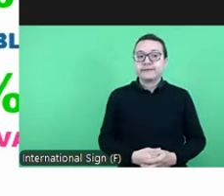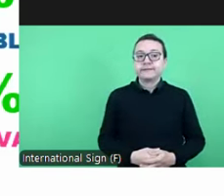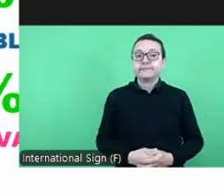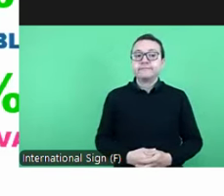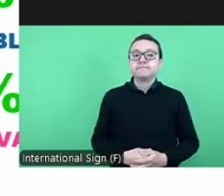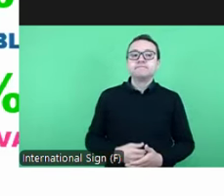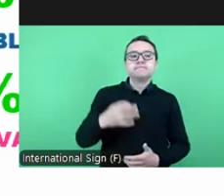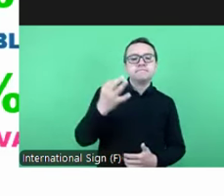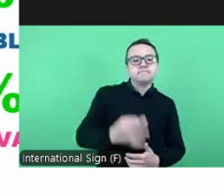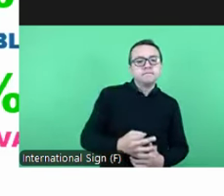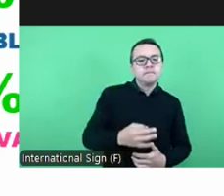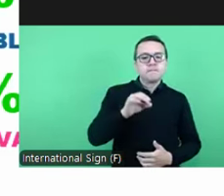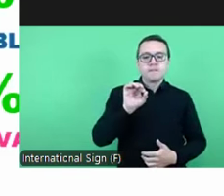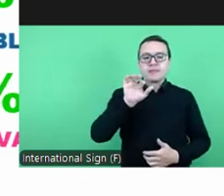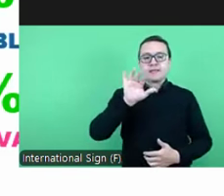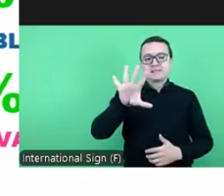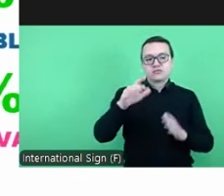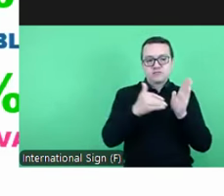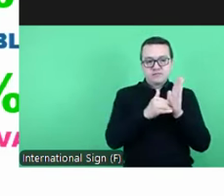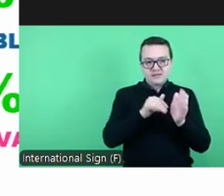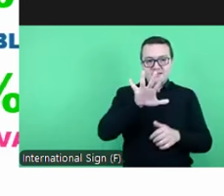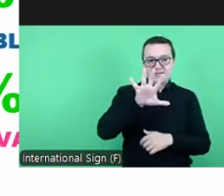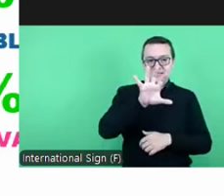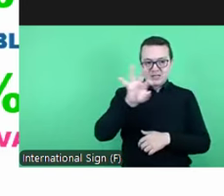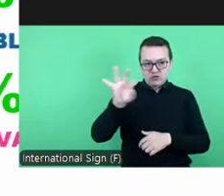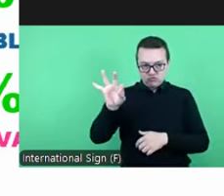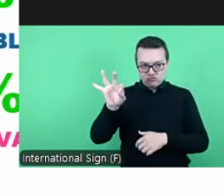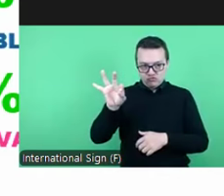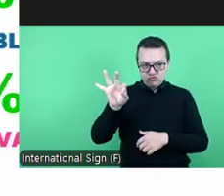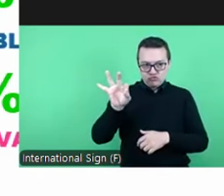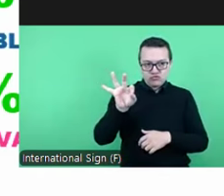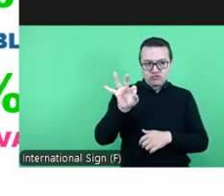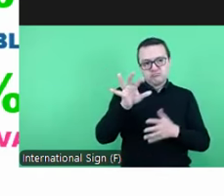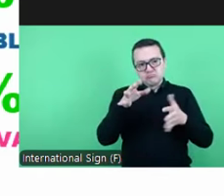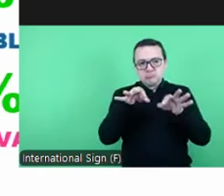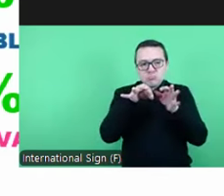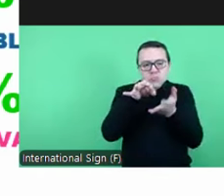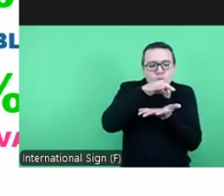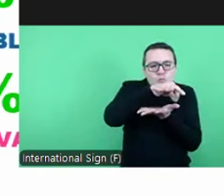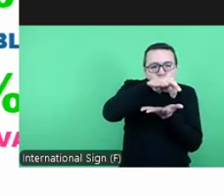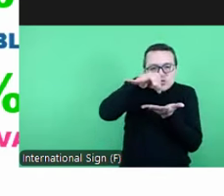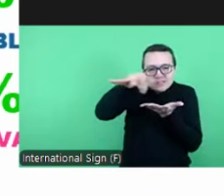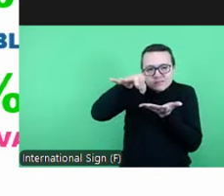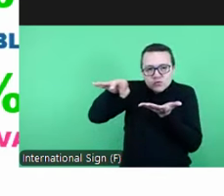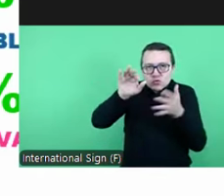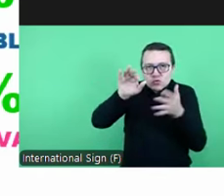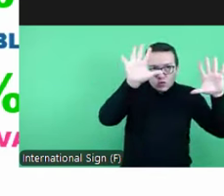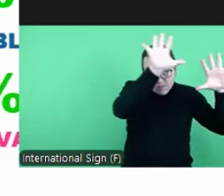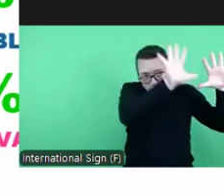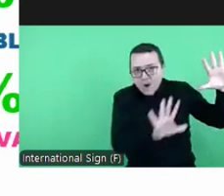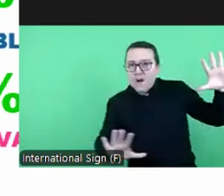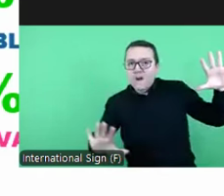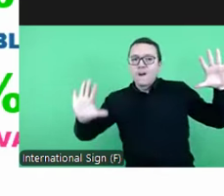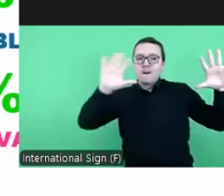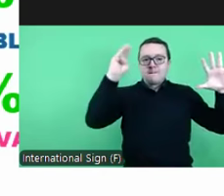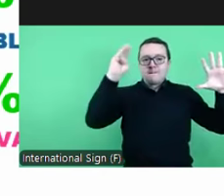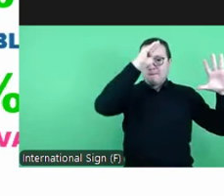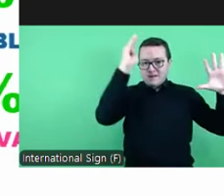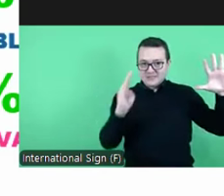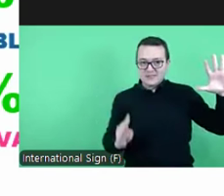Sistema Único de 5.570 Saúde. municípios, de forma muito Our particular, porque a gente tem coverage is of município 100% in desde the over